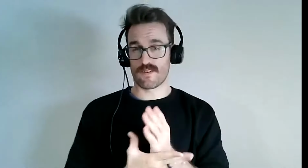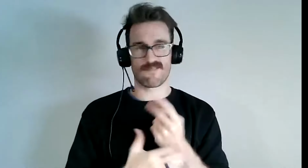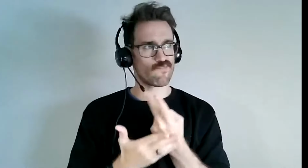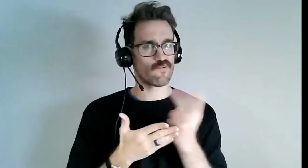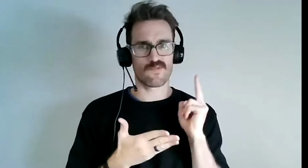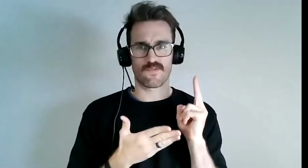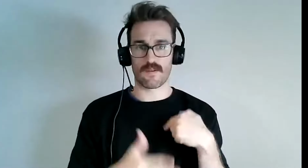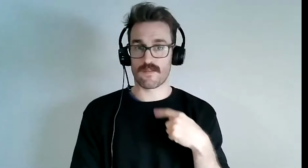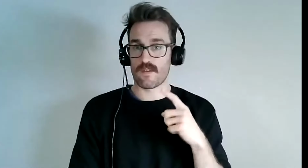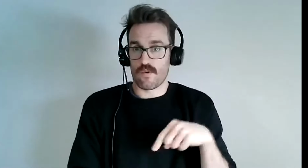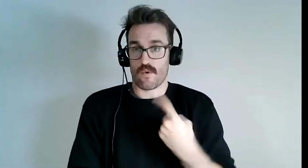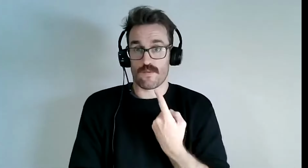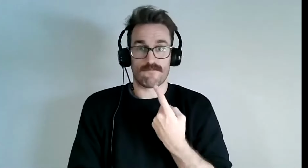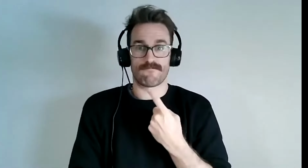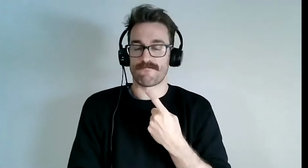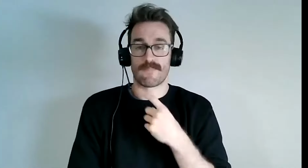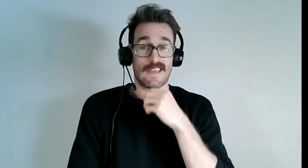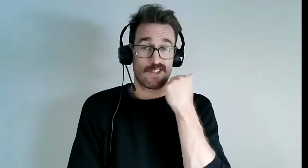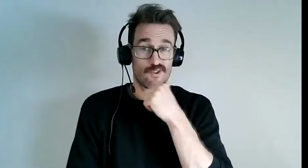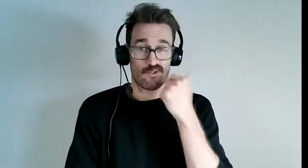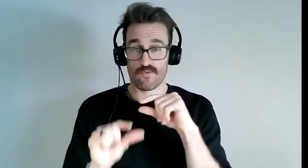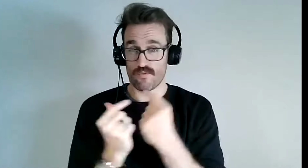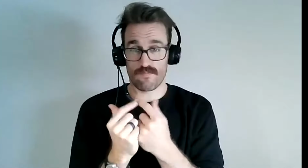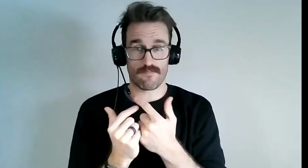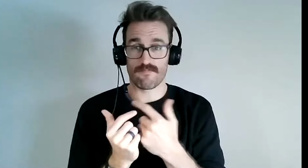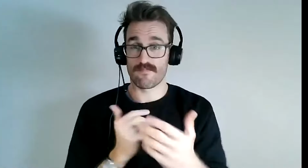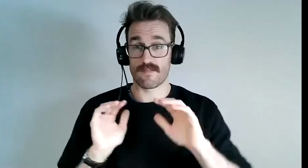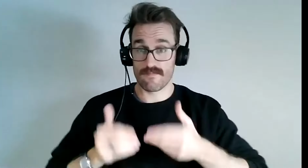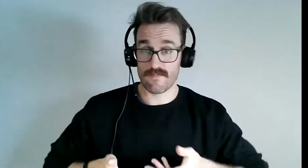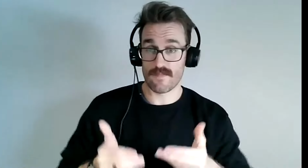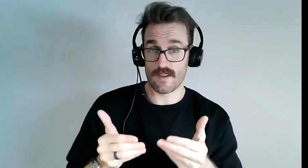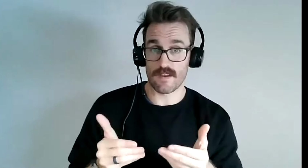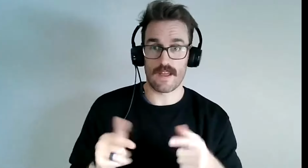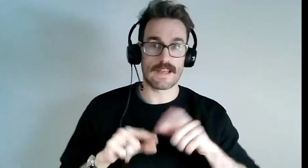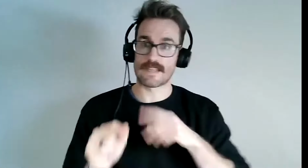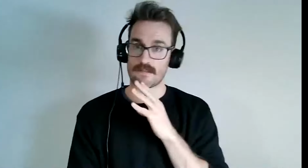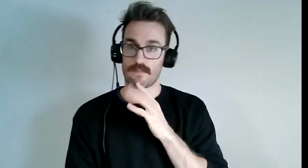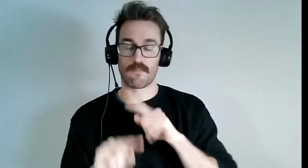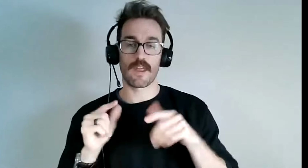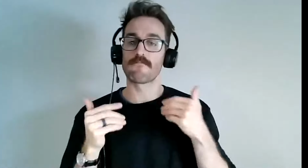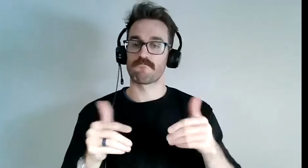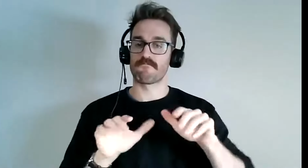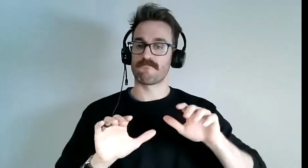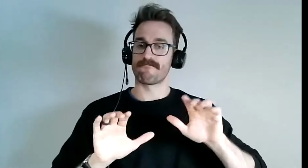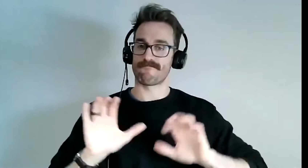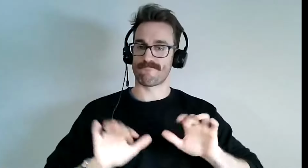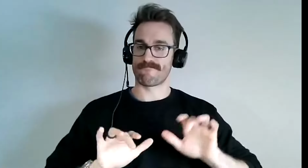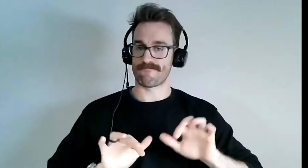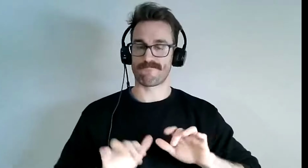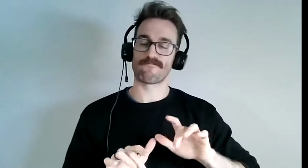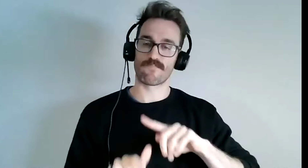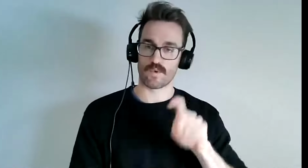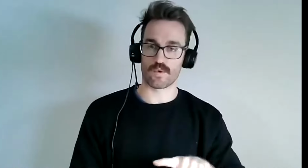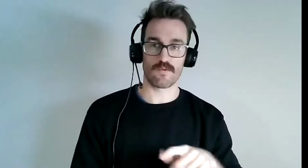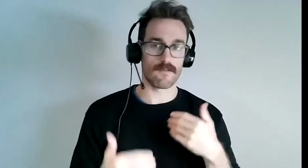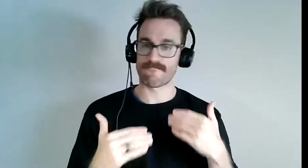only Asian group that was invited to it that I could tell. And I wasn't allowed to speak, but I could ask a question, which I did. But of the 8 speakers